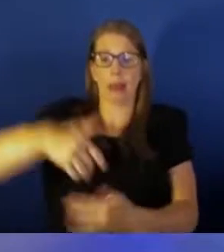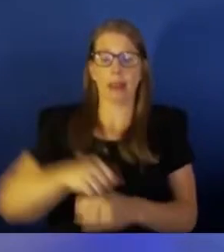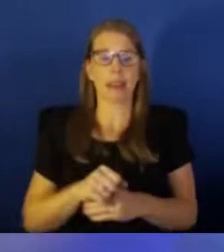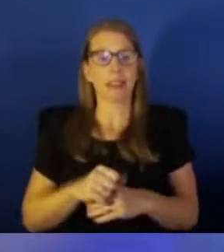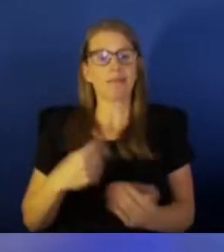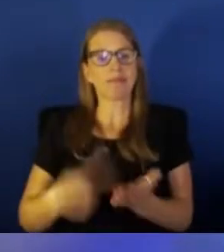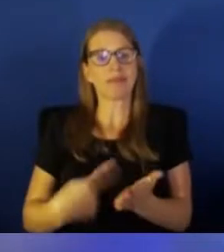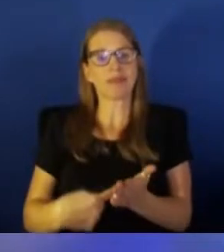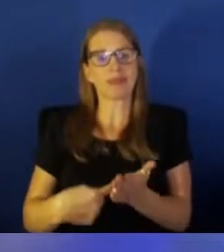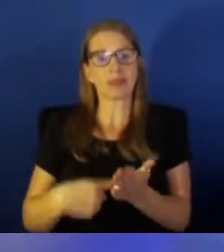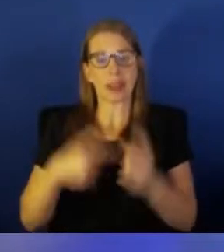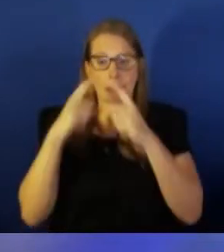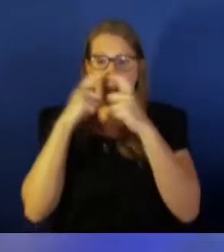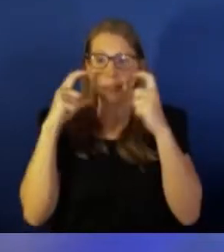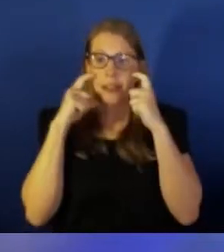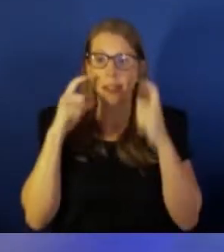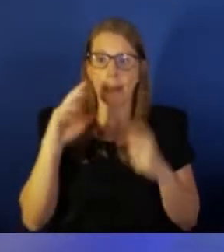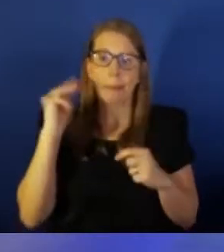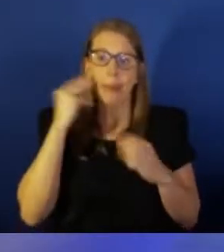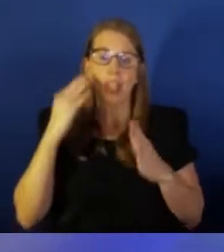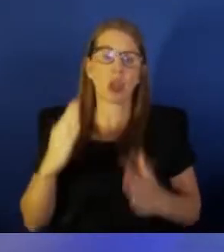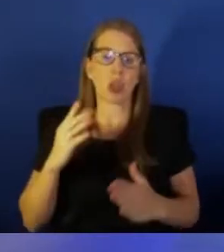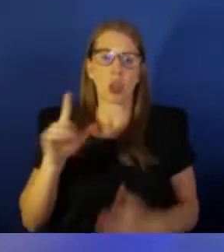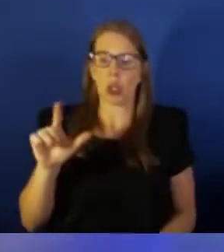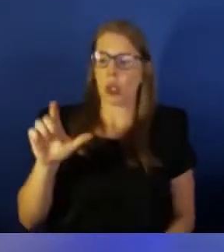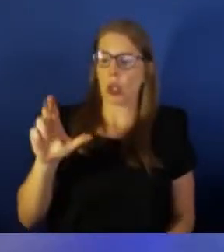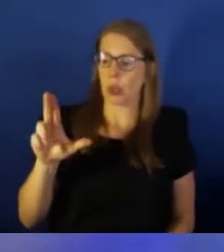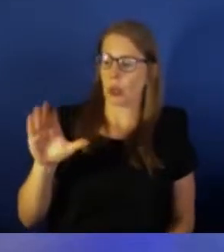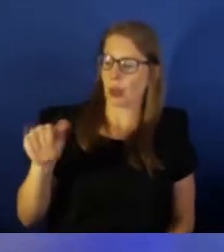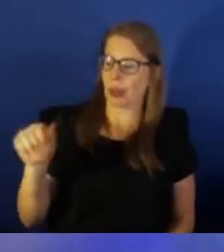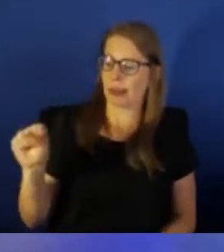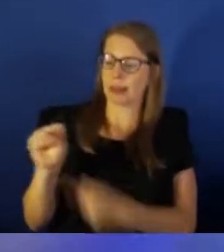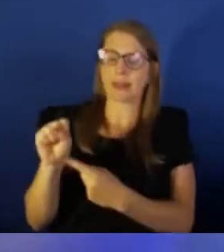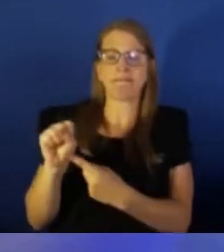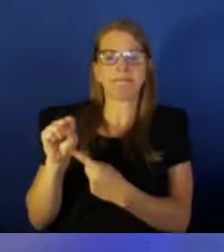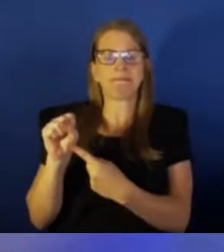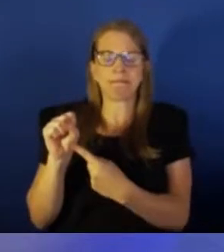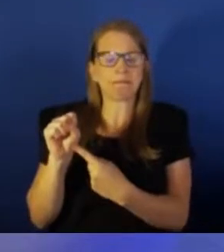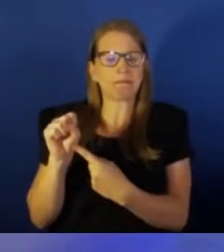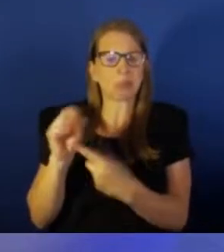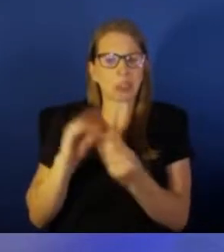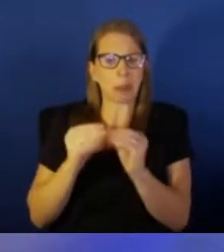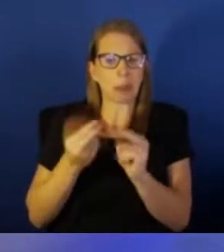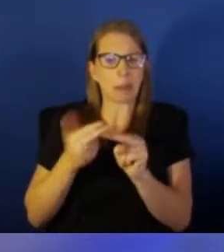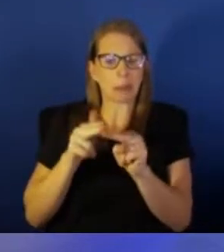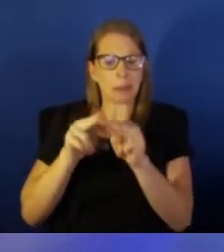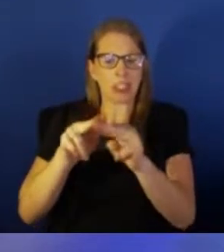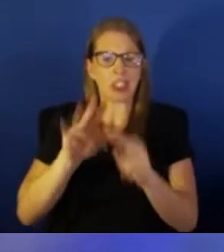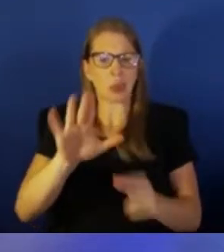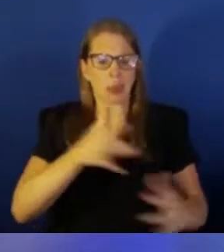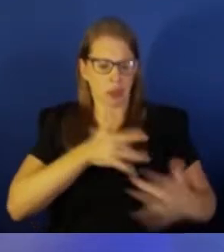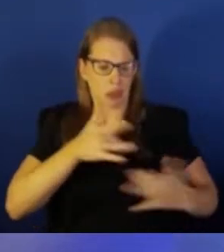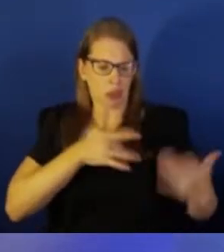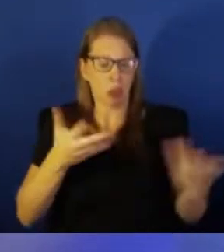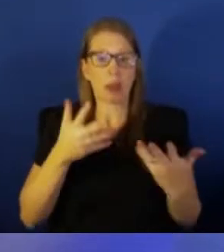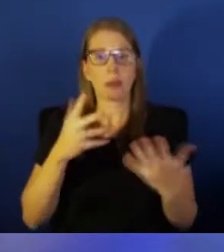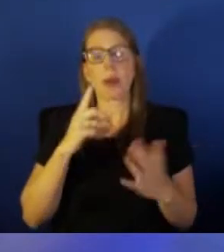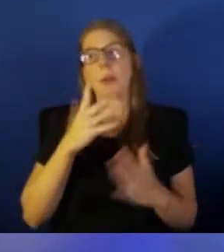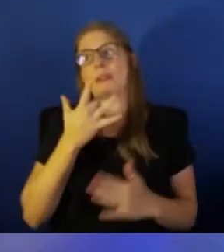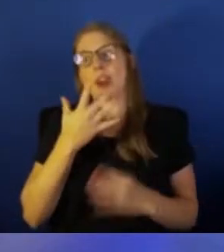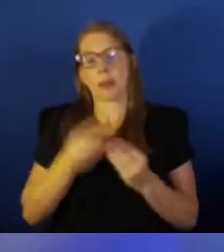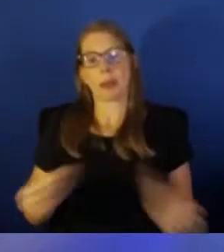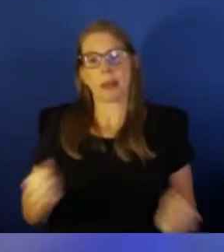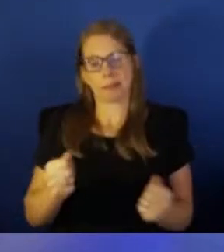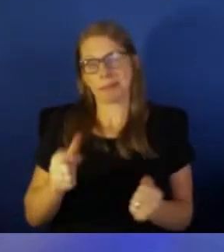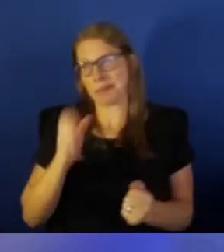I want to talk about what concerns you most as we start to see those numbers kind of creep up. We'd love to see them go away. Never going to happen. Is